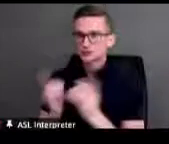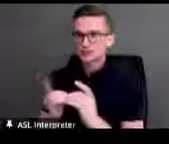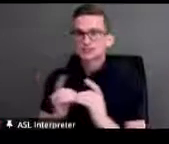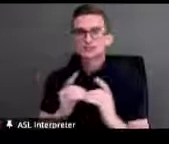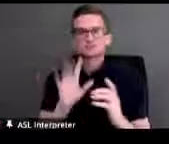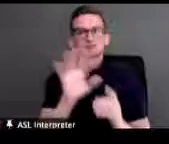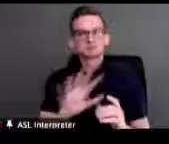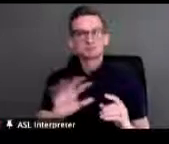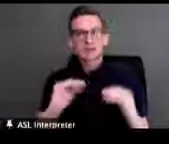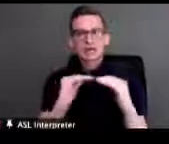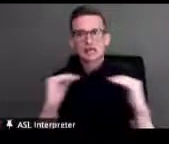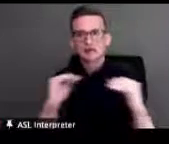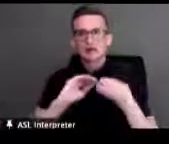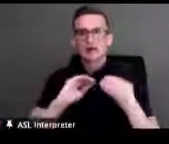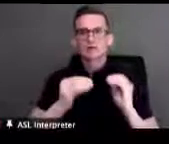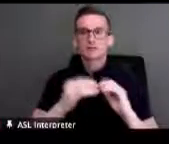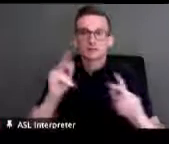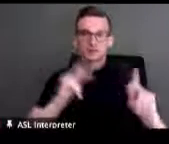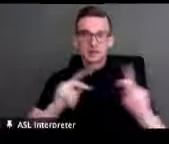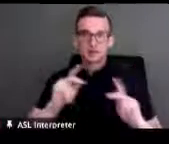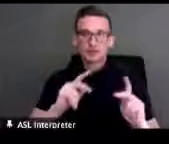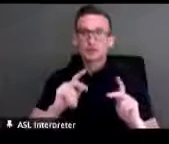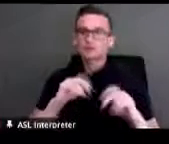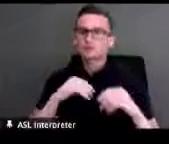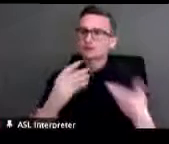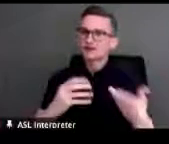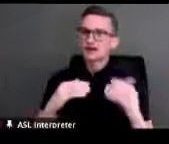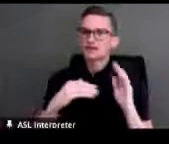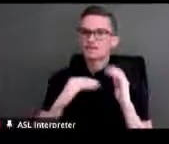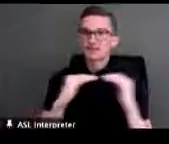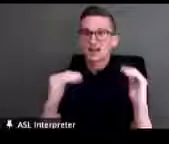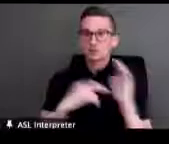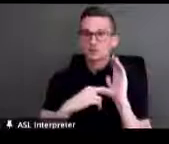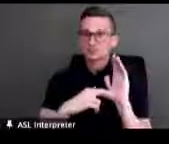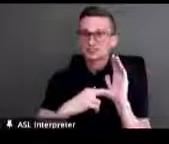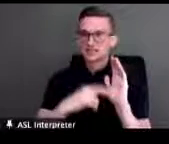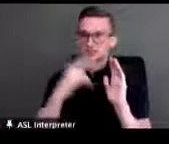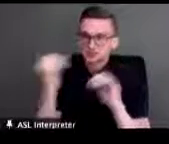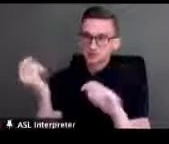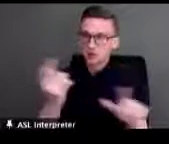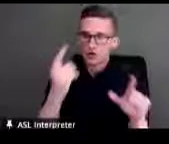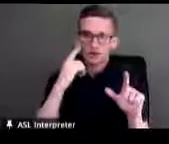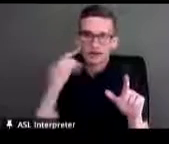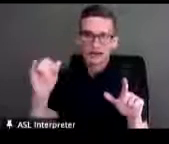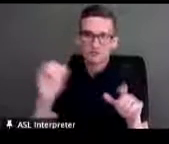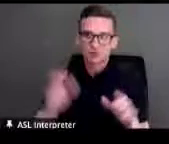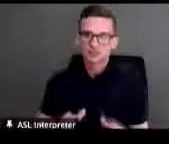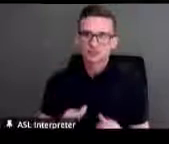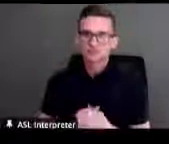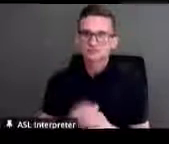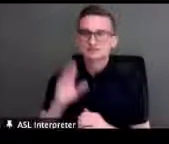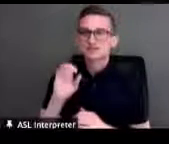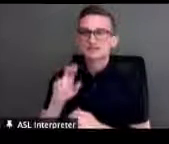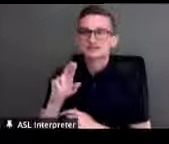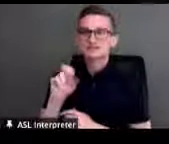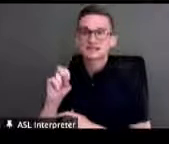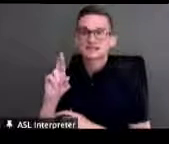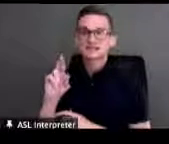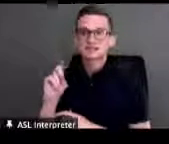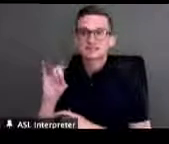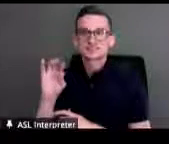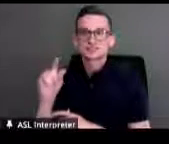fair representation for all Californians. The census redistricting data was released the week of August